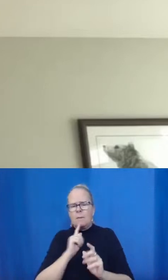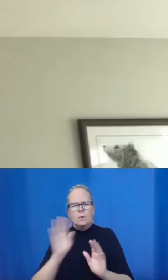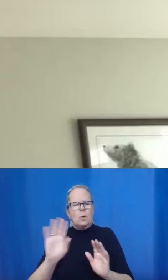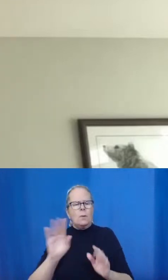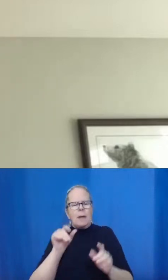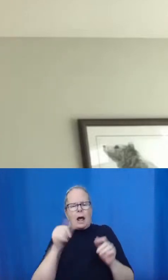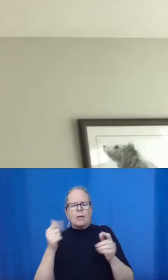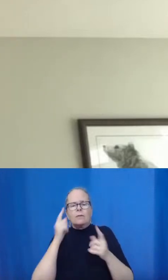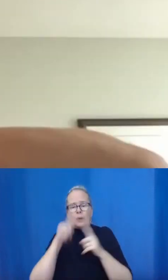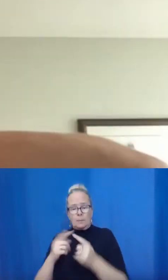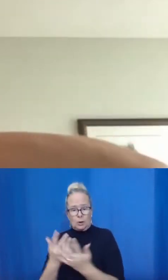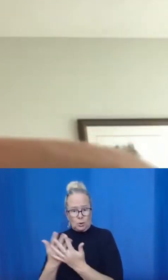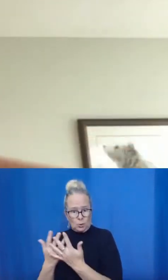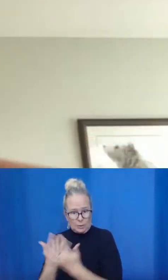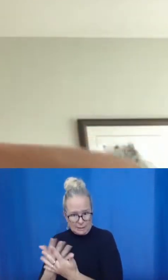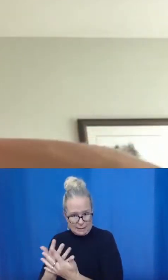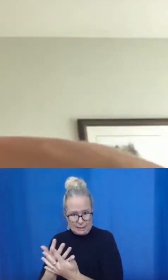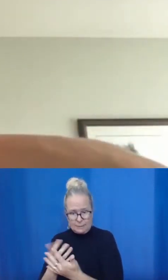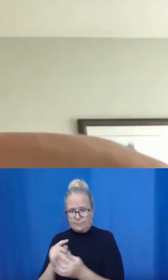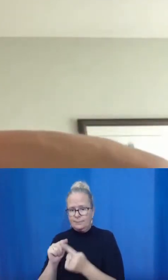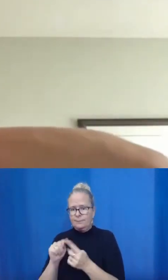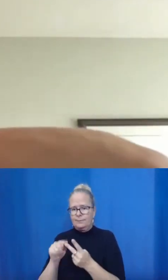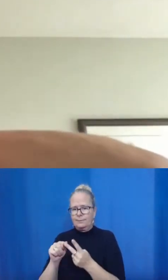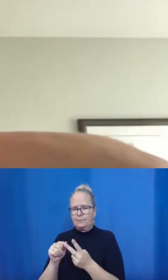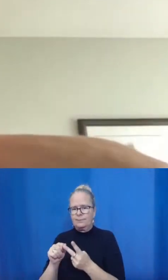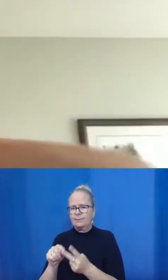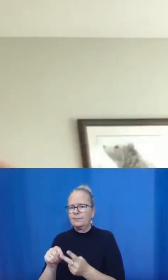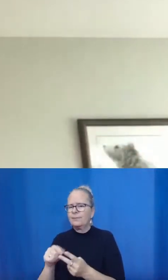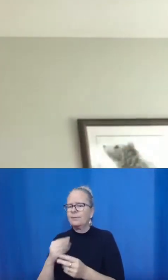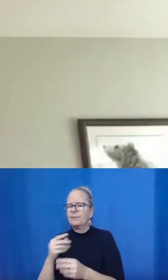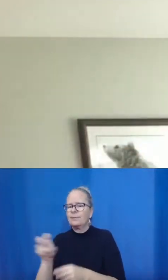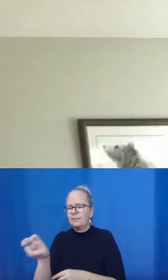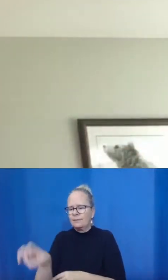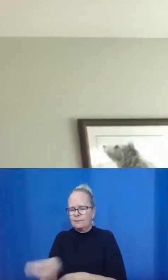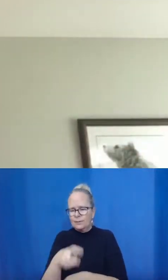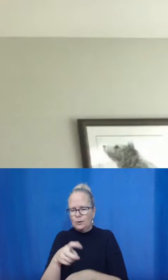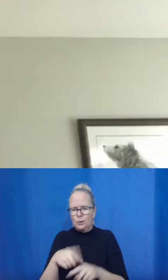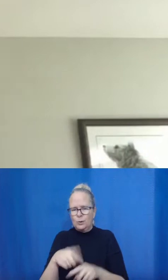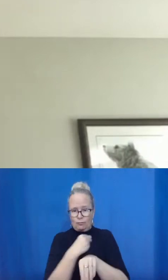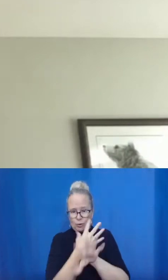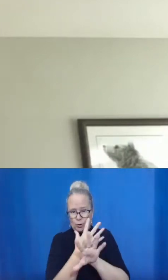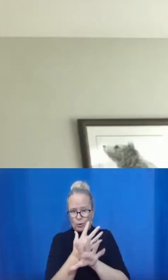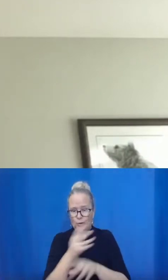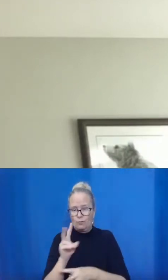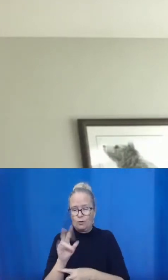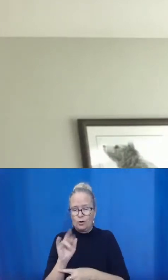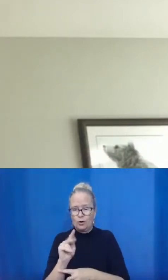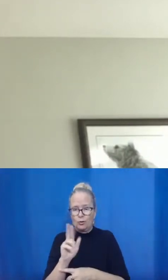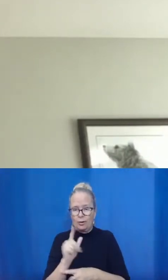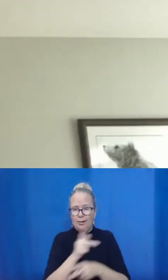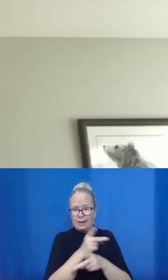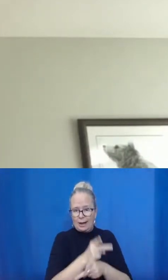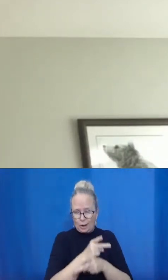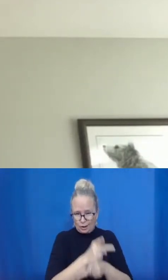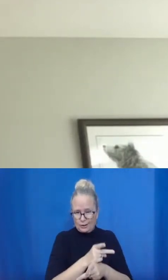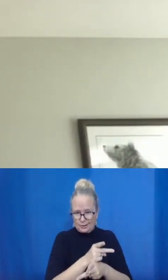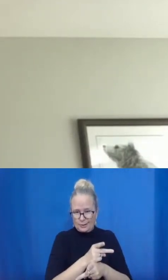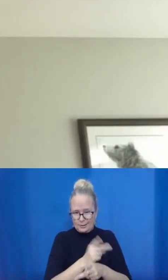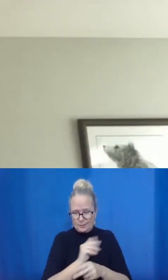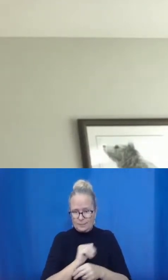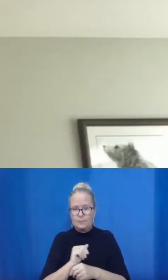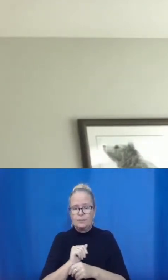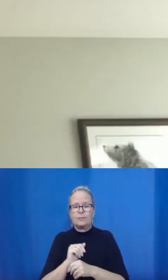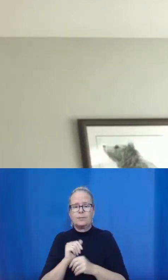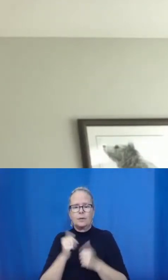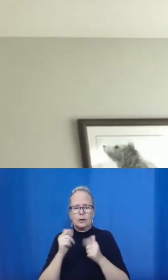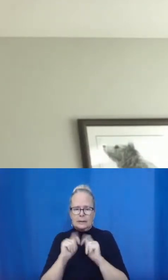endeavored. Surgeries have been delayed. I really hope that the province is tracking these delays and trying to track also